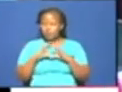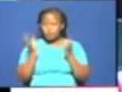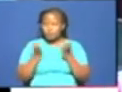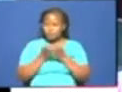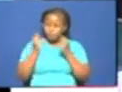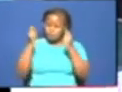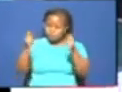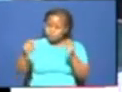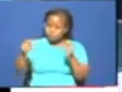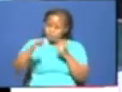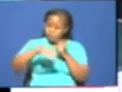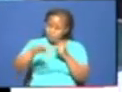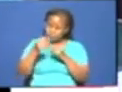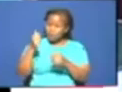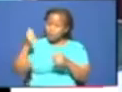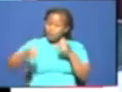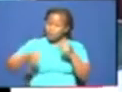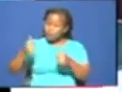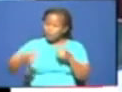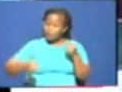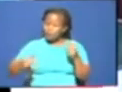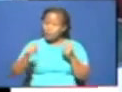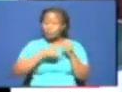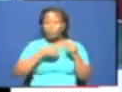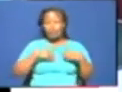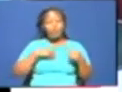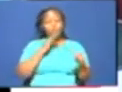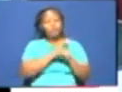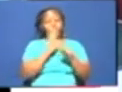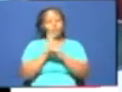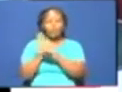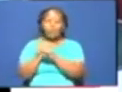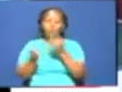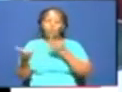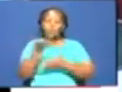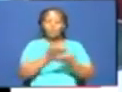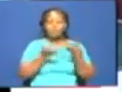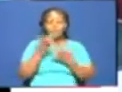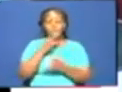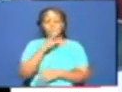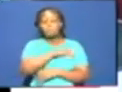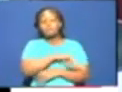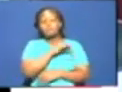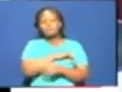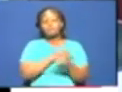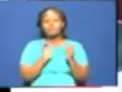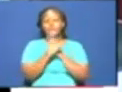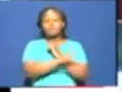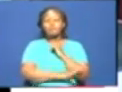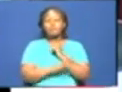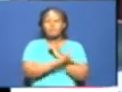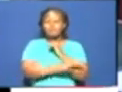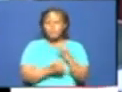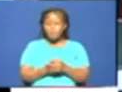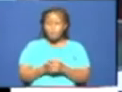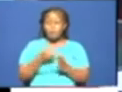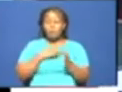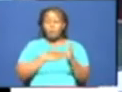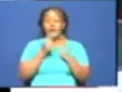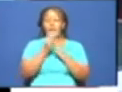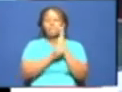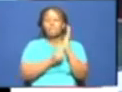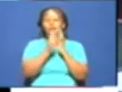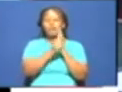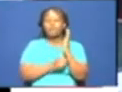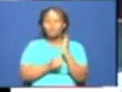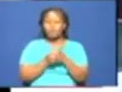will reap exceptional economic benefits for our country. My manifesto will bear